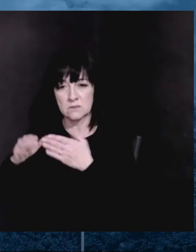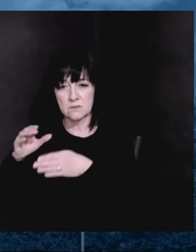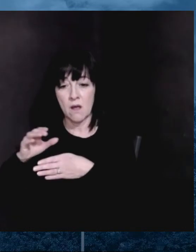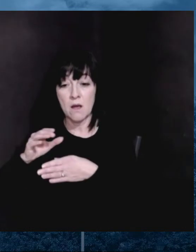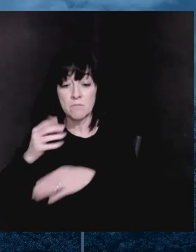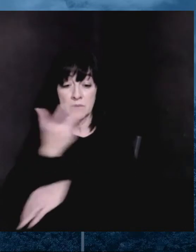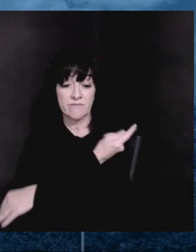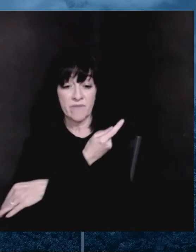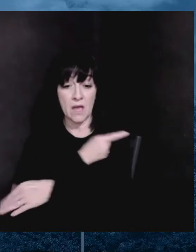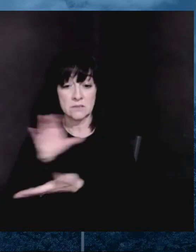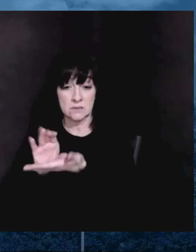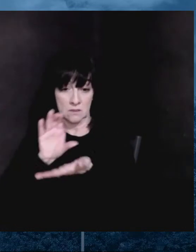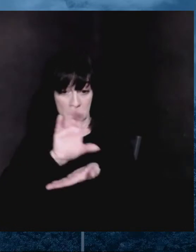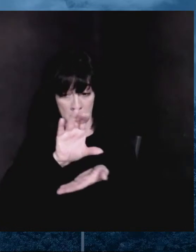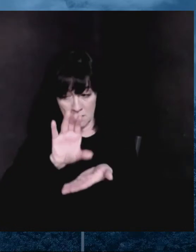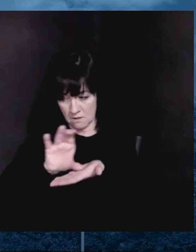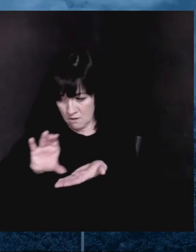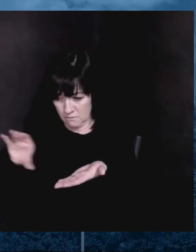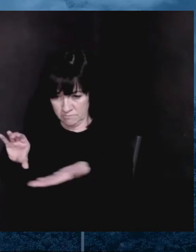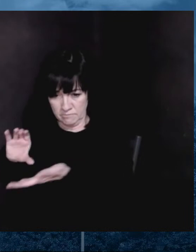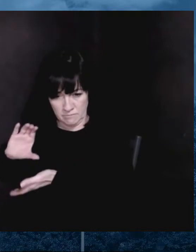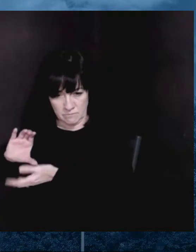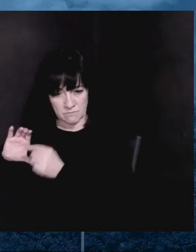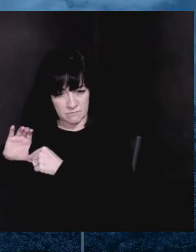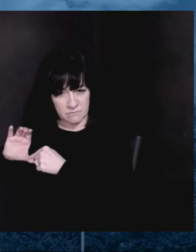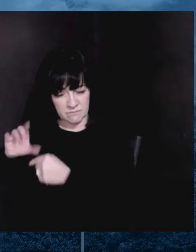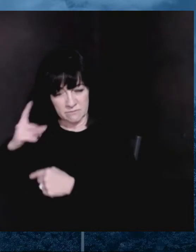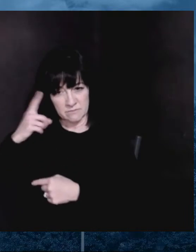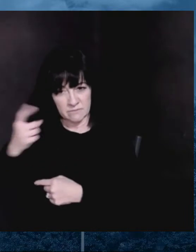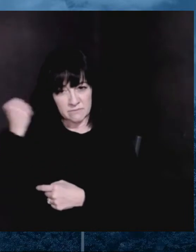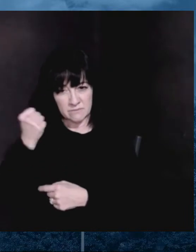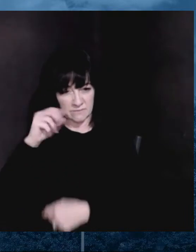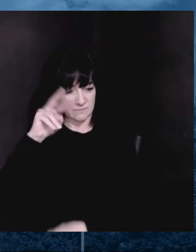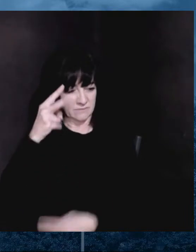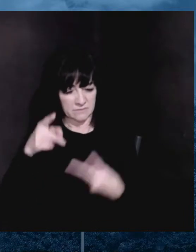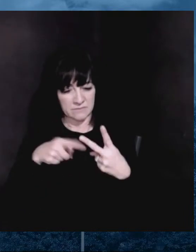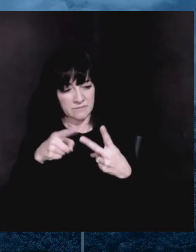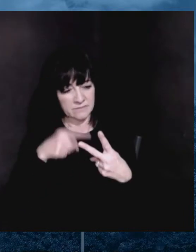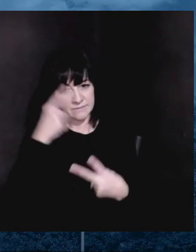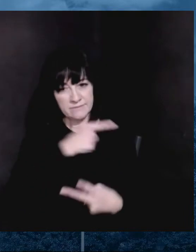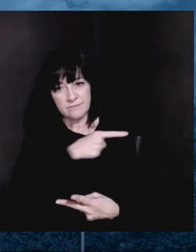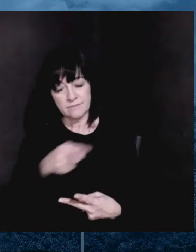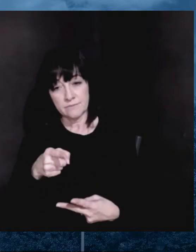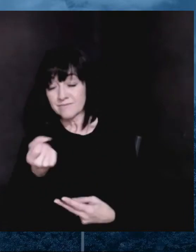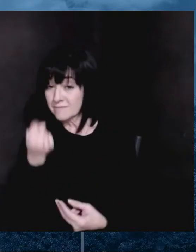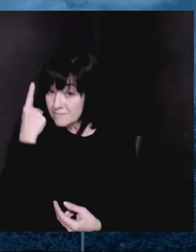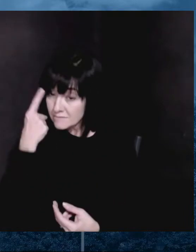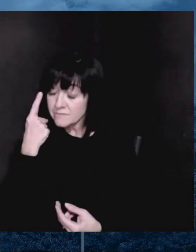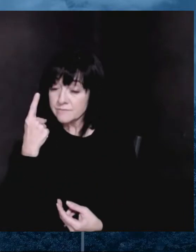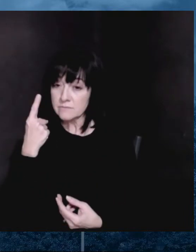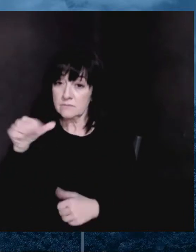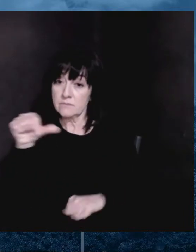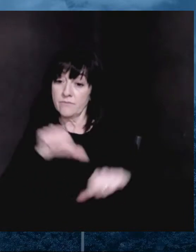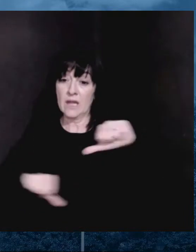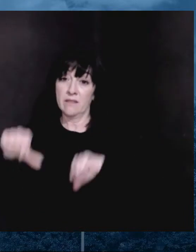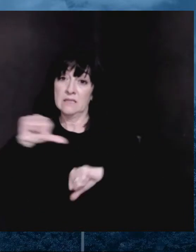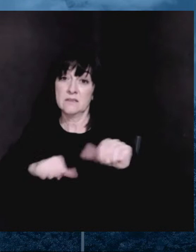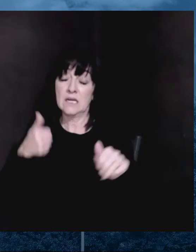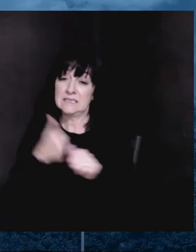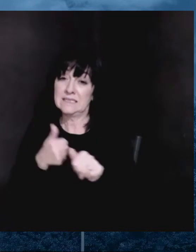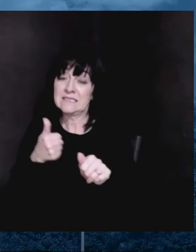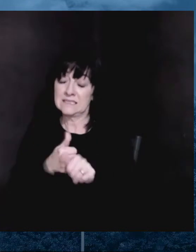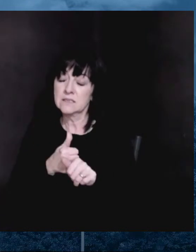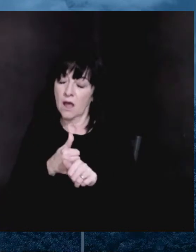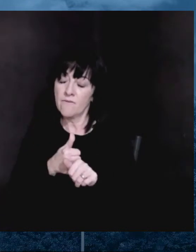this. What we do know is right now the science, is supportive of 2 doses. And so we don't want people to not get